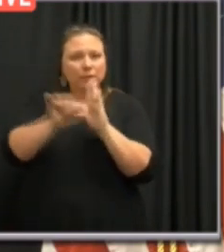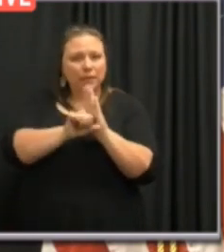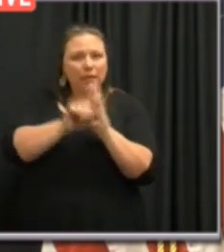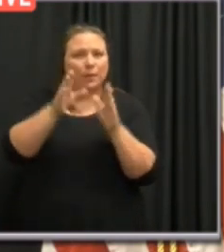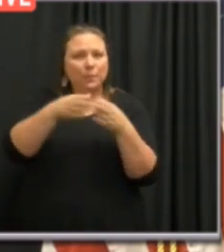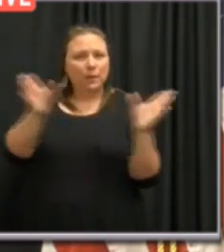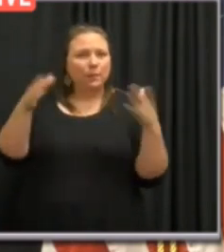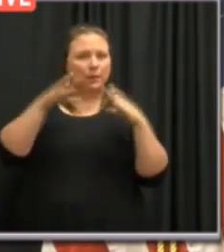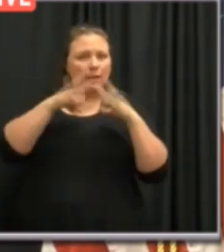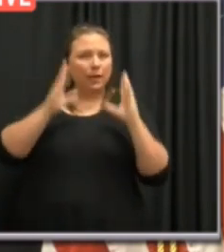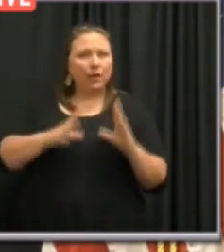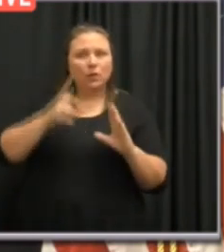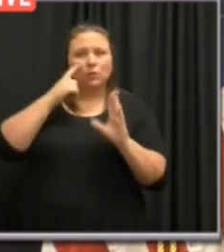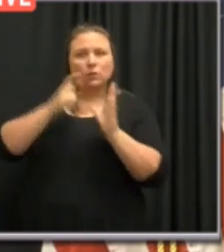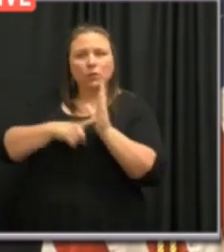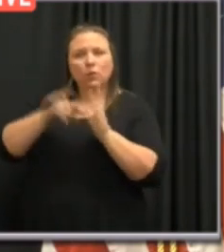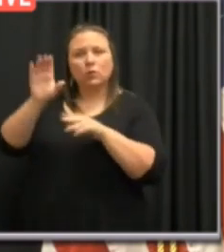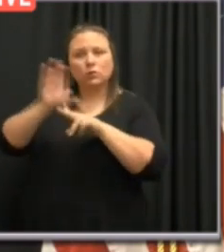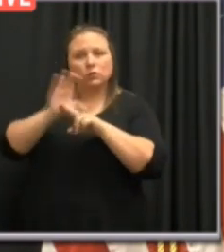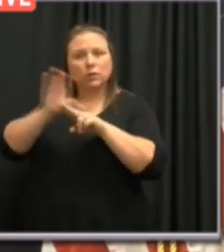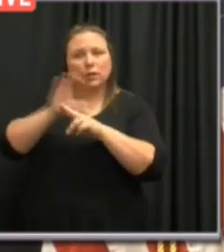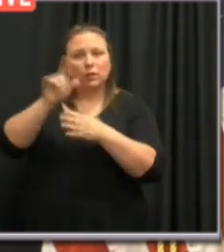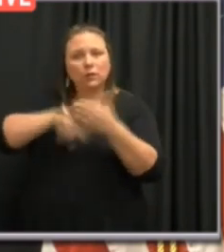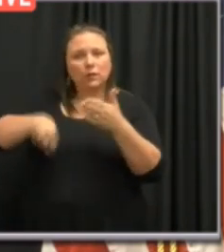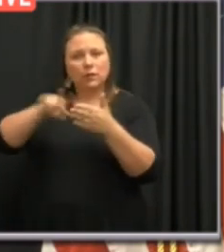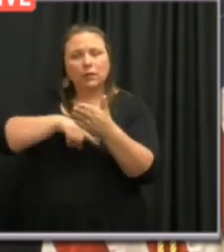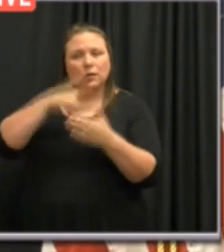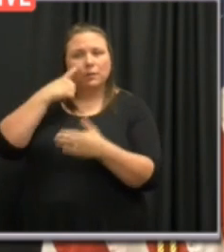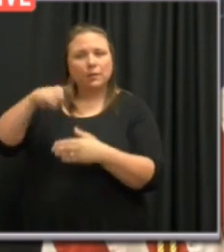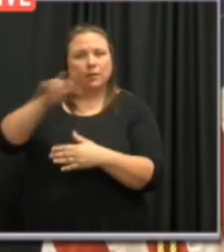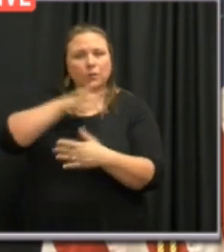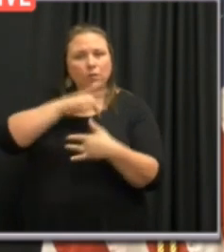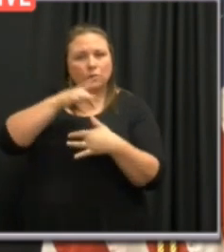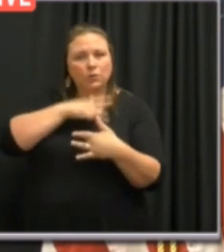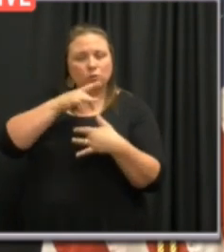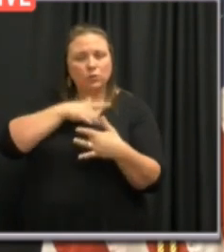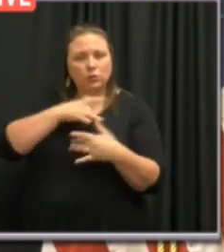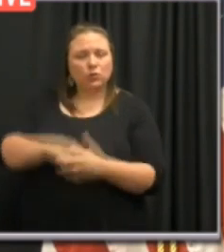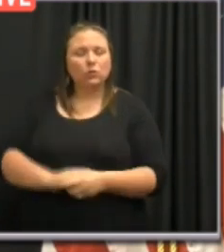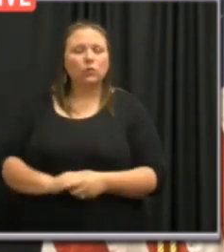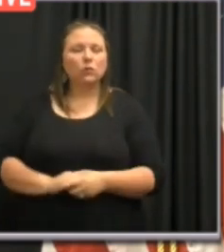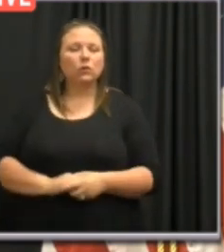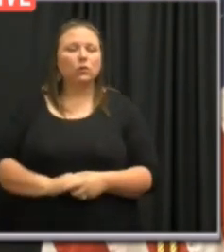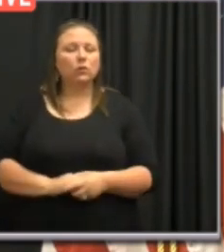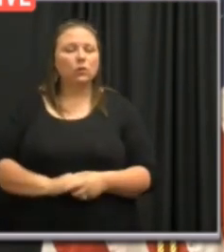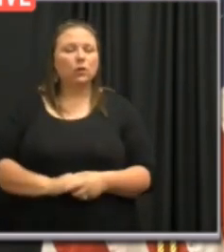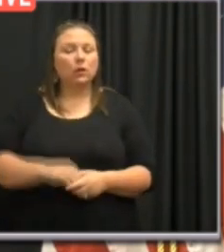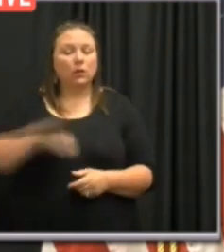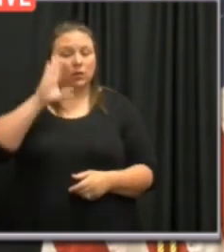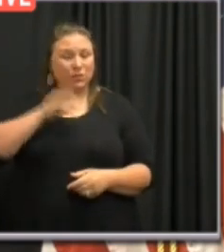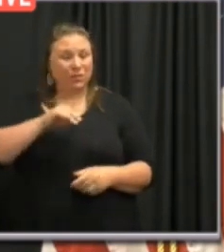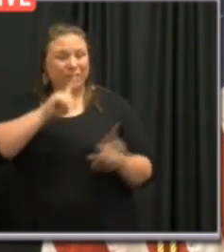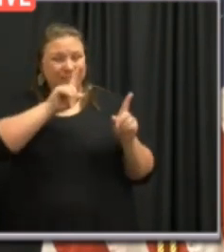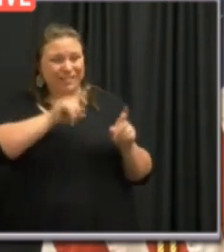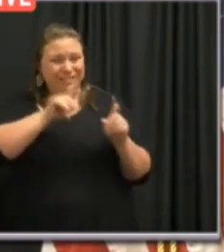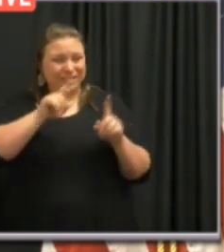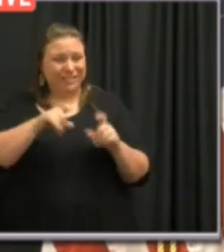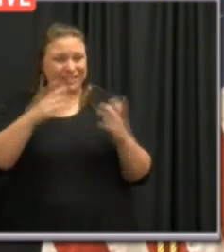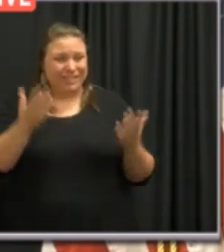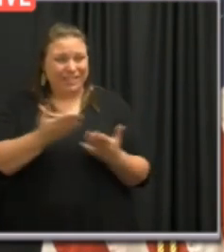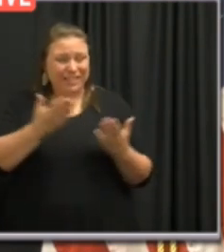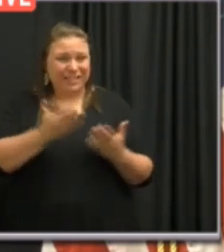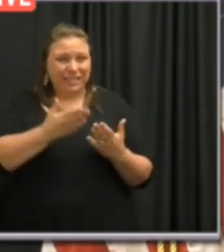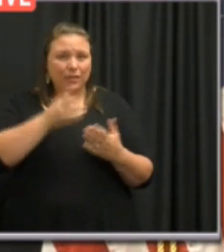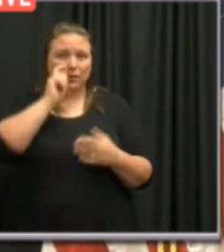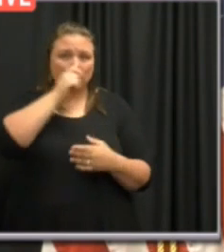that the Chattanooga Housing Authority canceled it because they have concerns. I know testing here is supposed to be Thursday and Friday. Is that